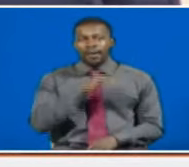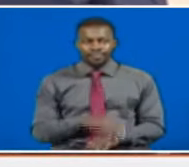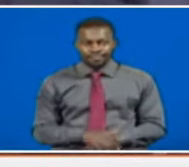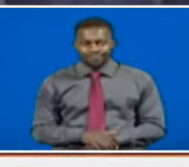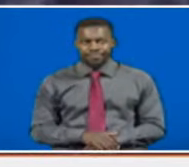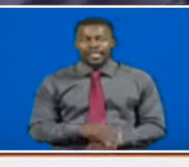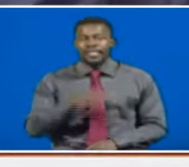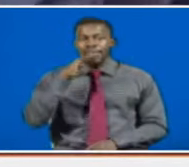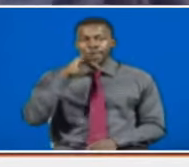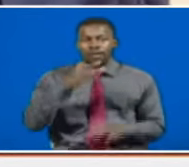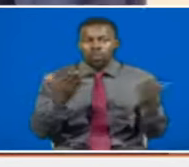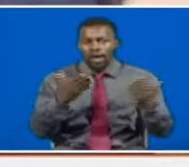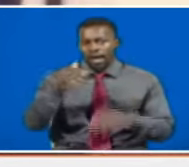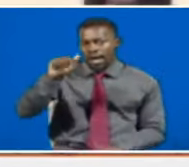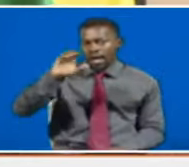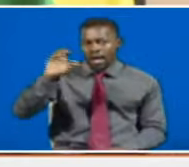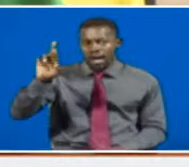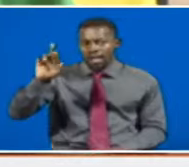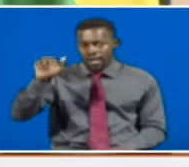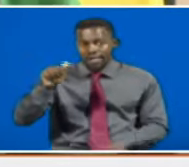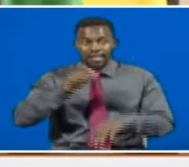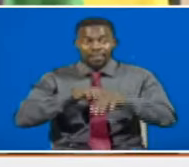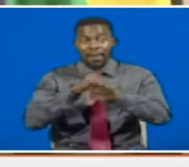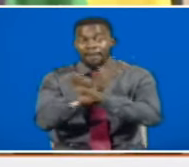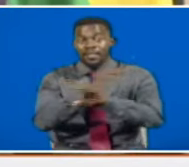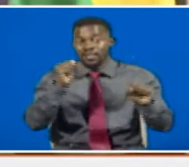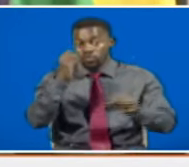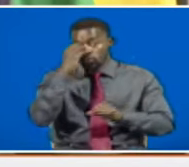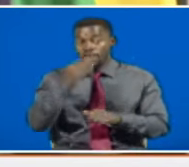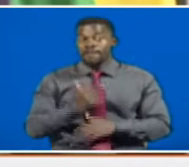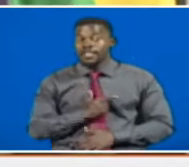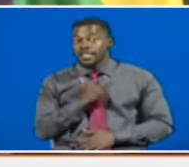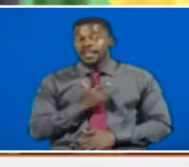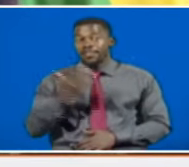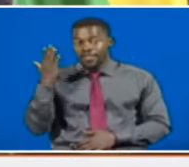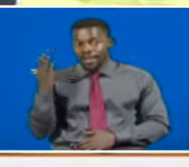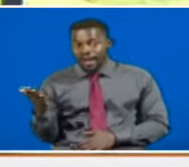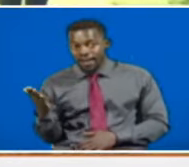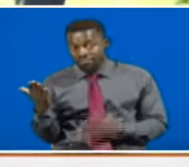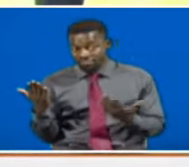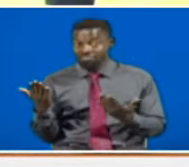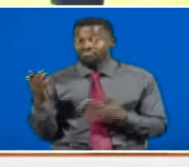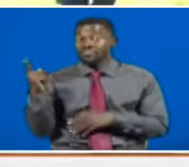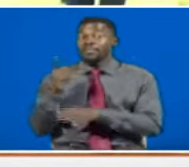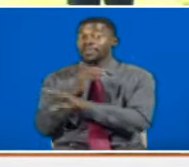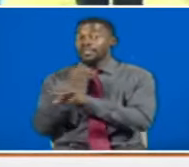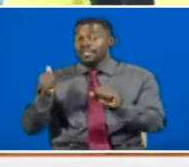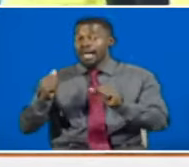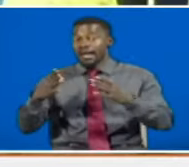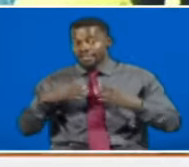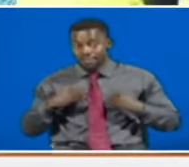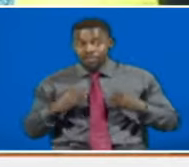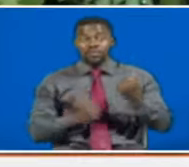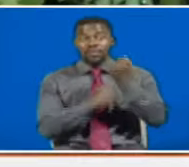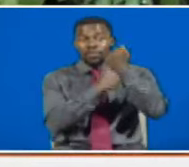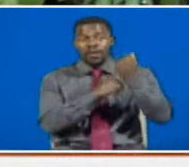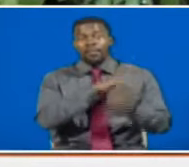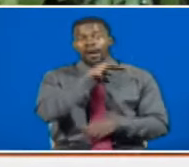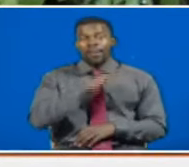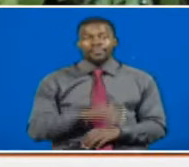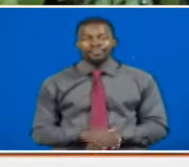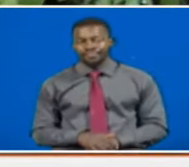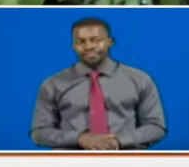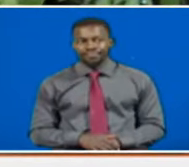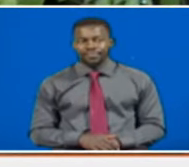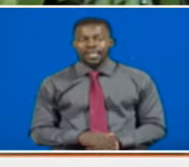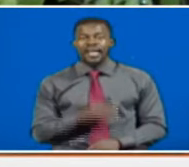Speaking in Accra, Ghana, during a state visit, President William Ruto said President Nana Akufo-Addo had agreed to support the former premier. Your Excellency,